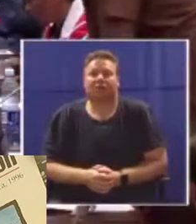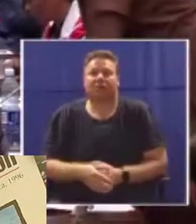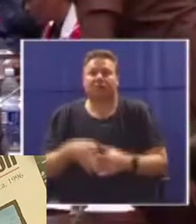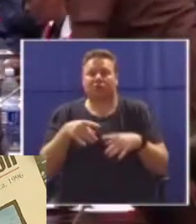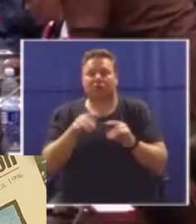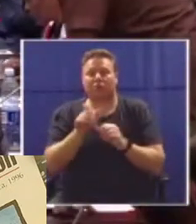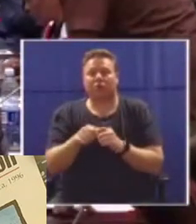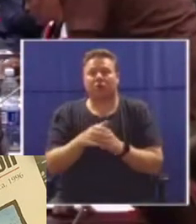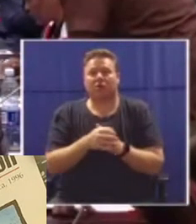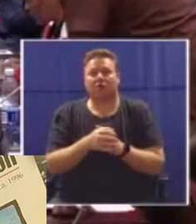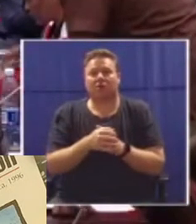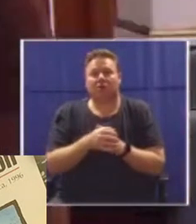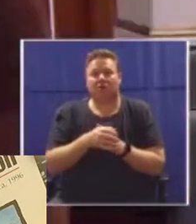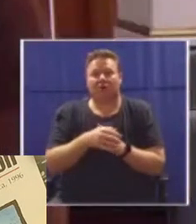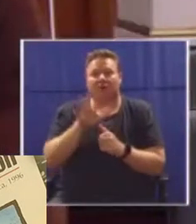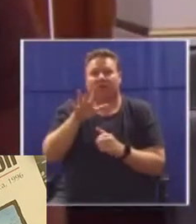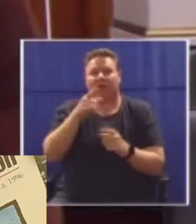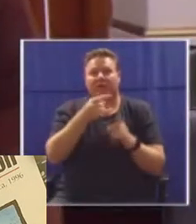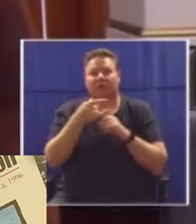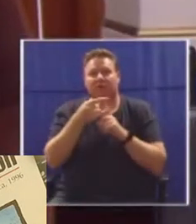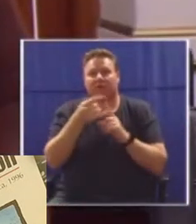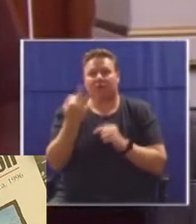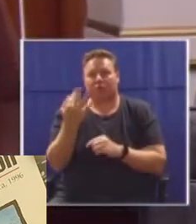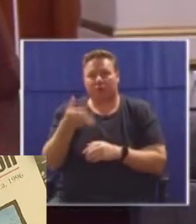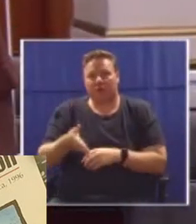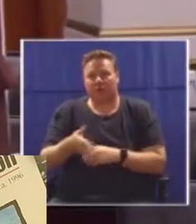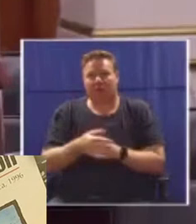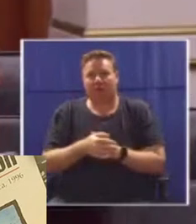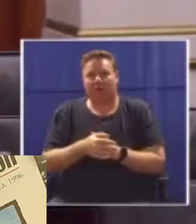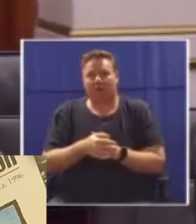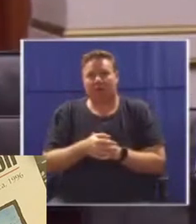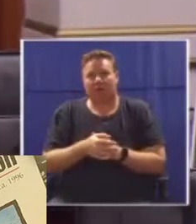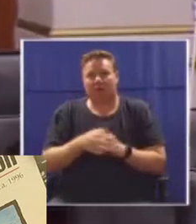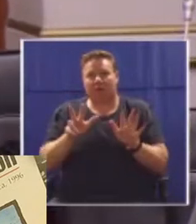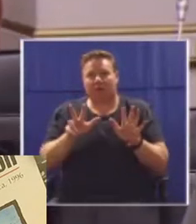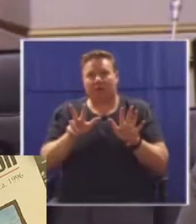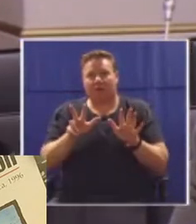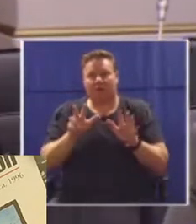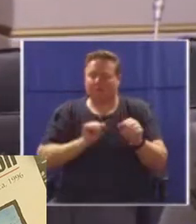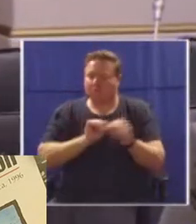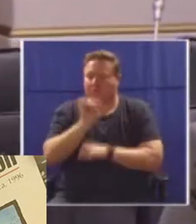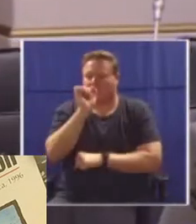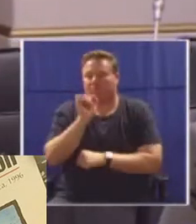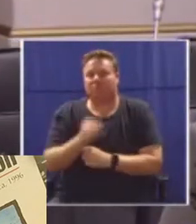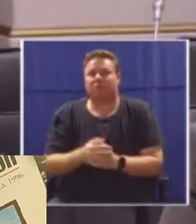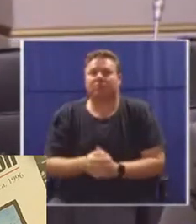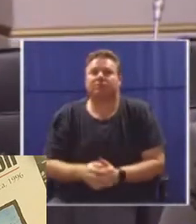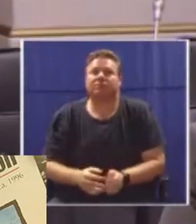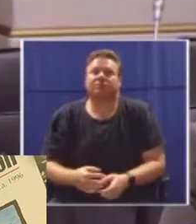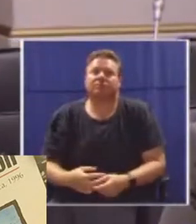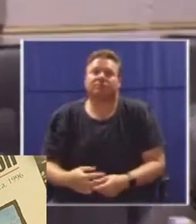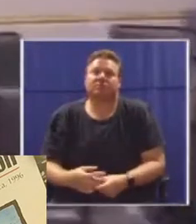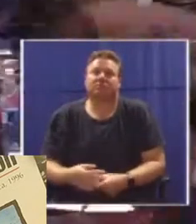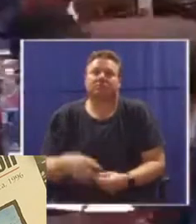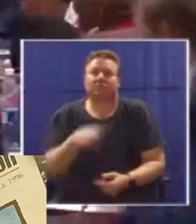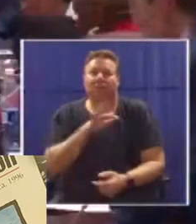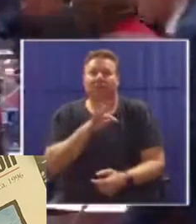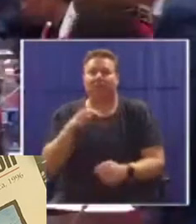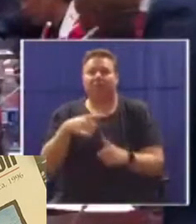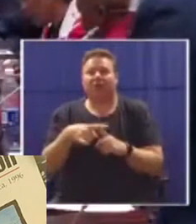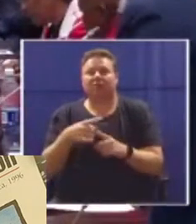Chairperson, 5 online, 3 in the House, total of 8 voting against. Thank you. The FF